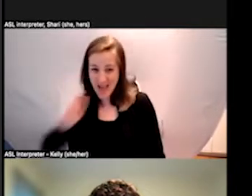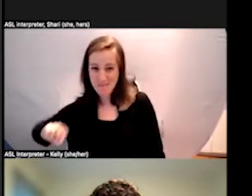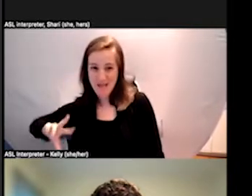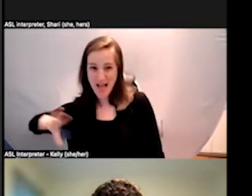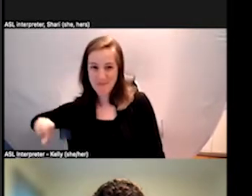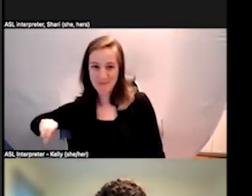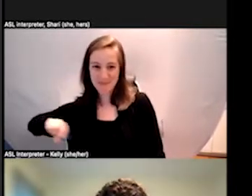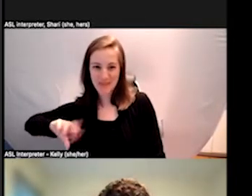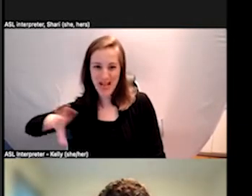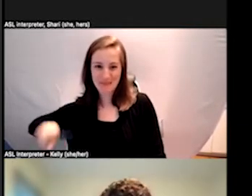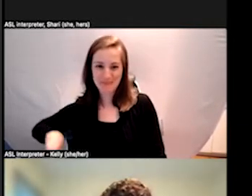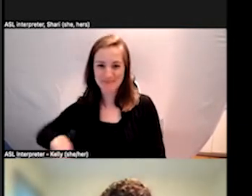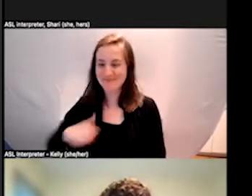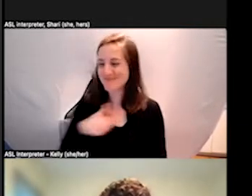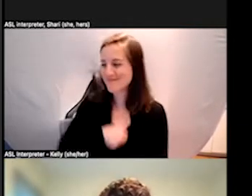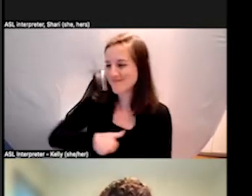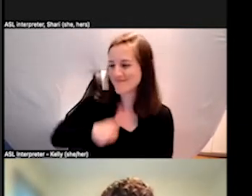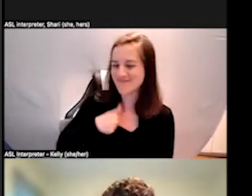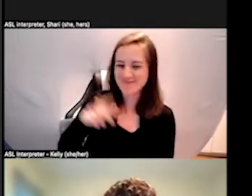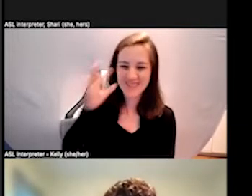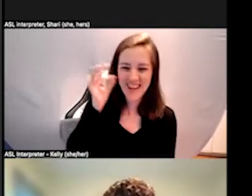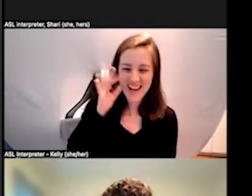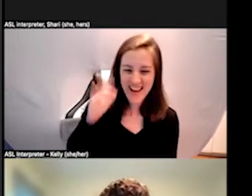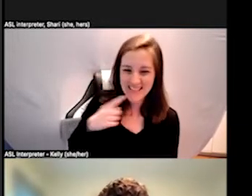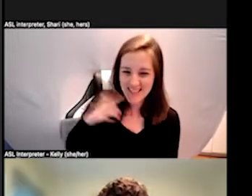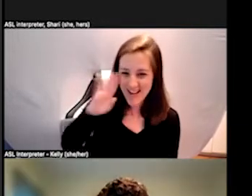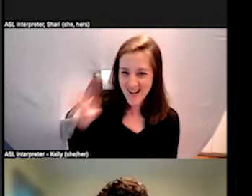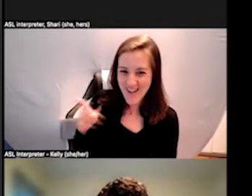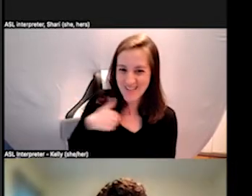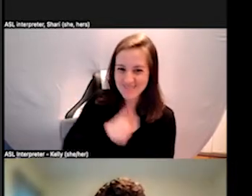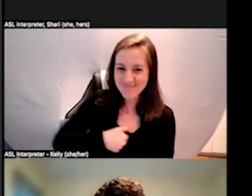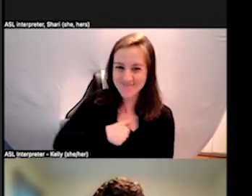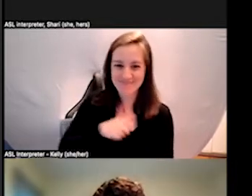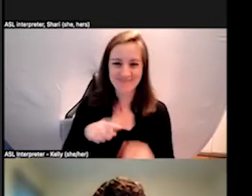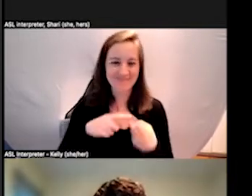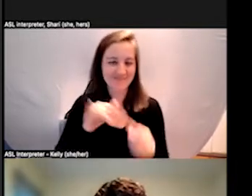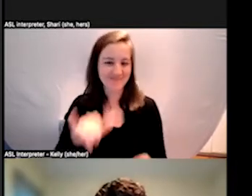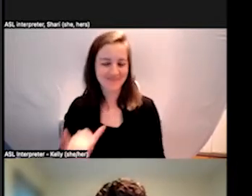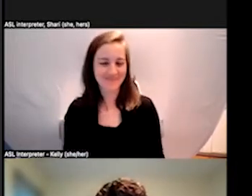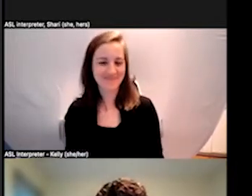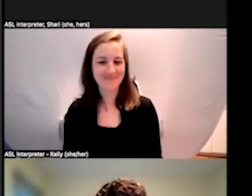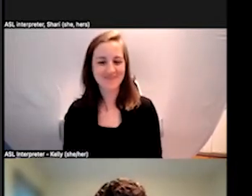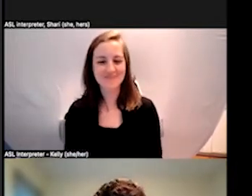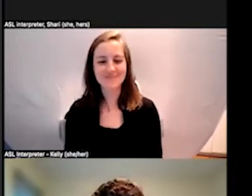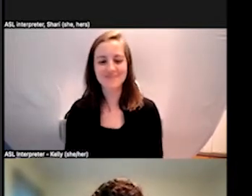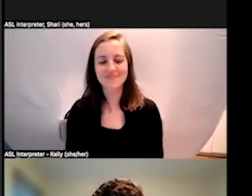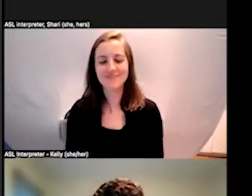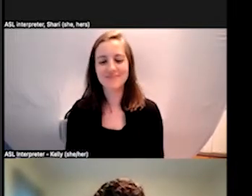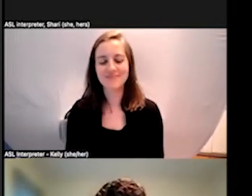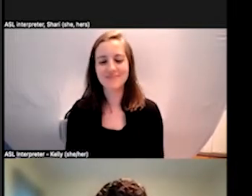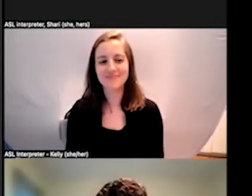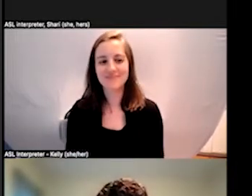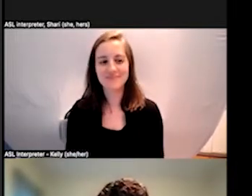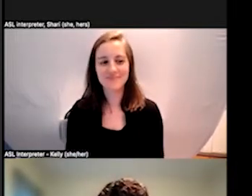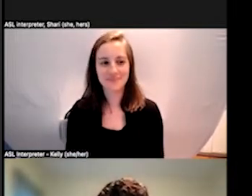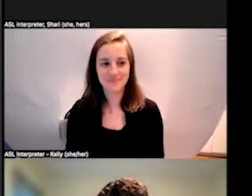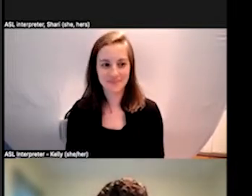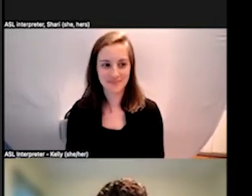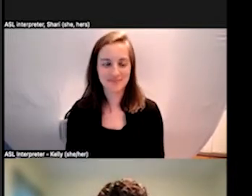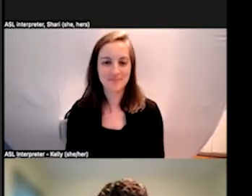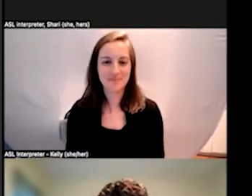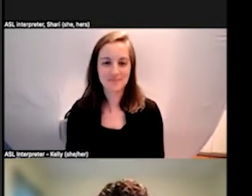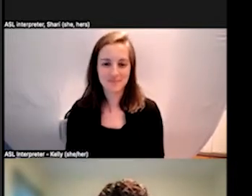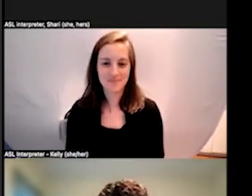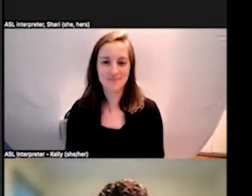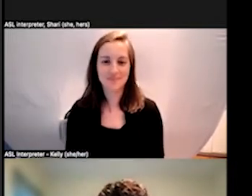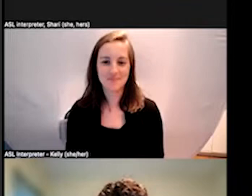My cat is saying hi, so I apologize for that. And so in starting to find